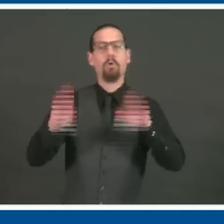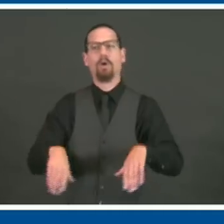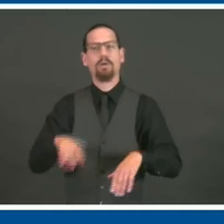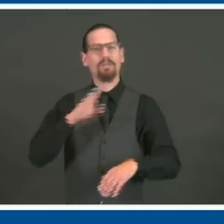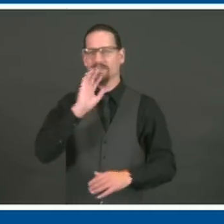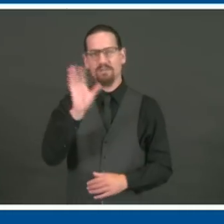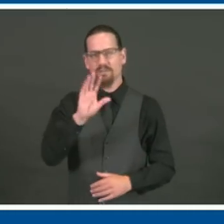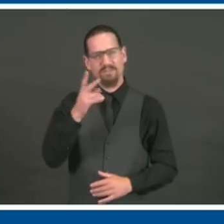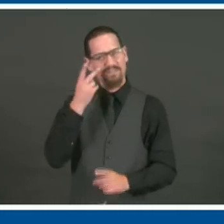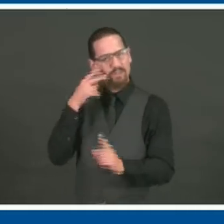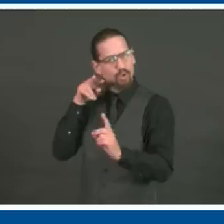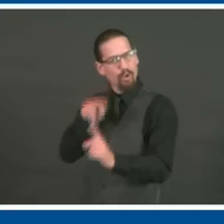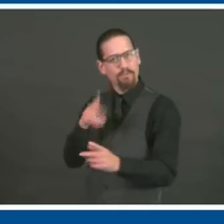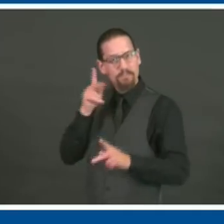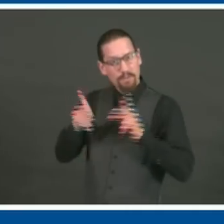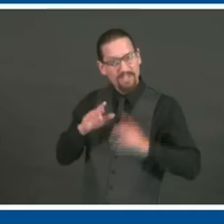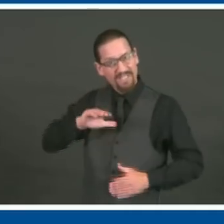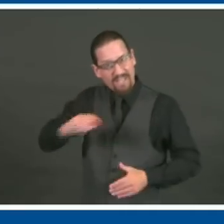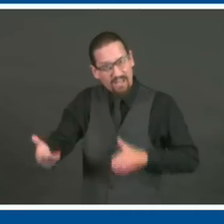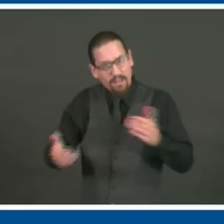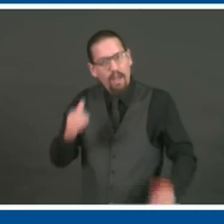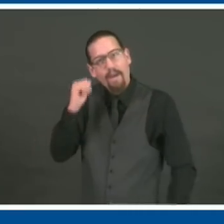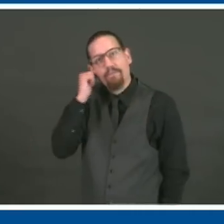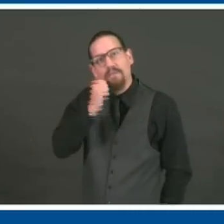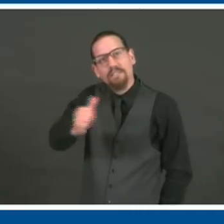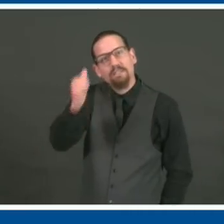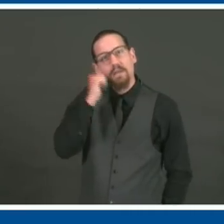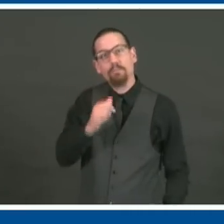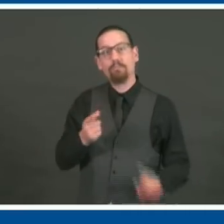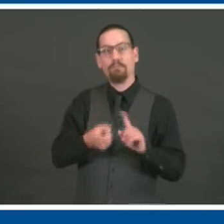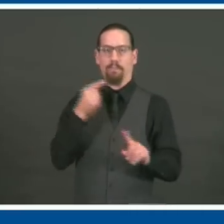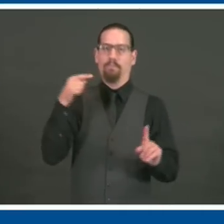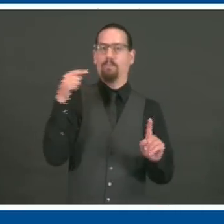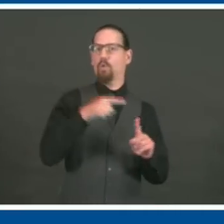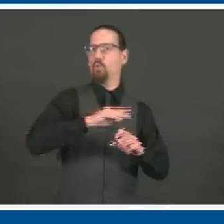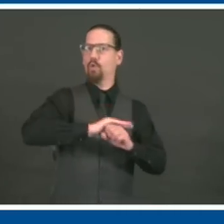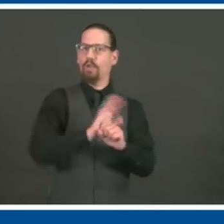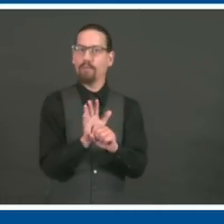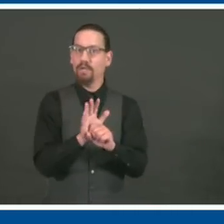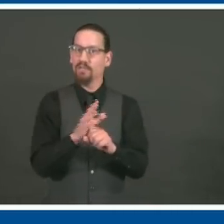day we lose Rhode Islanders to the virus, so it's very much still with us.